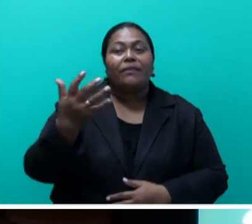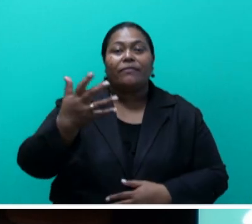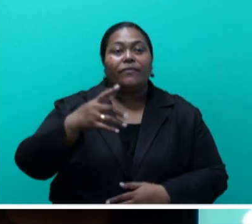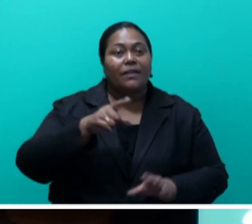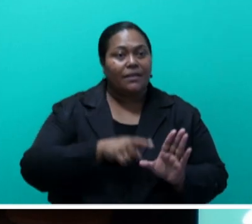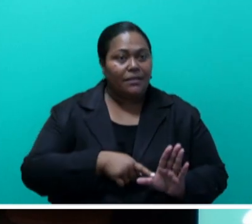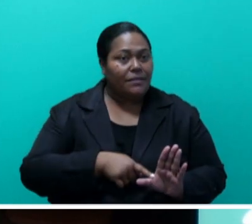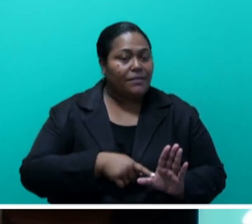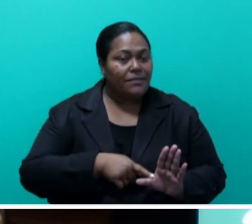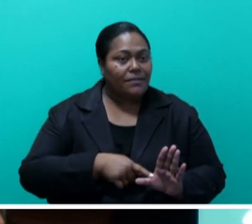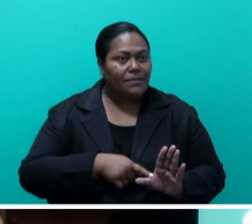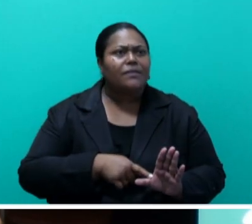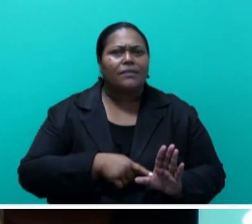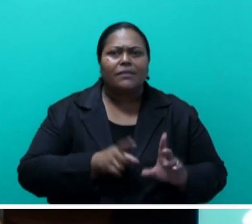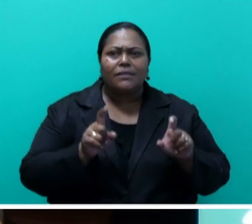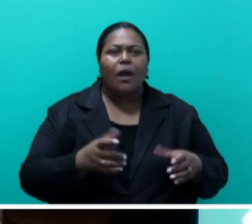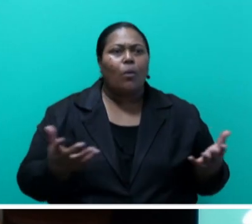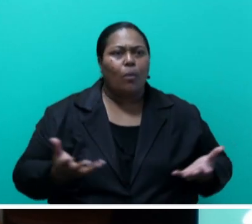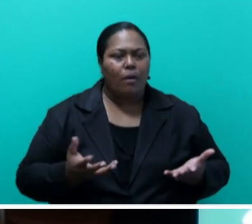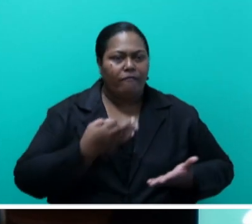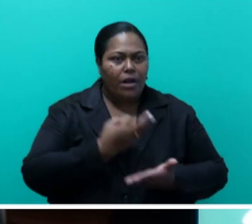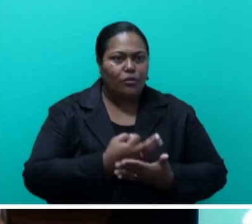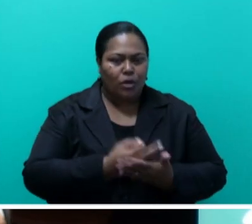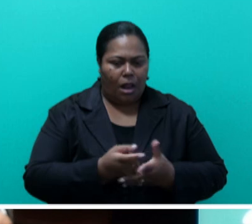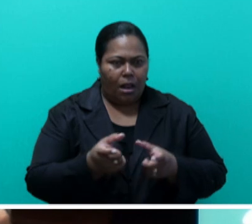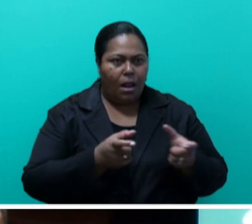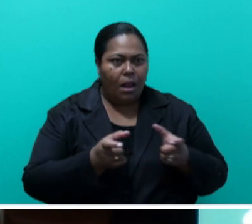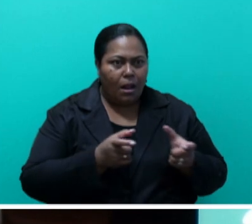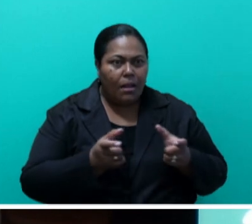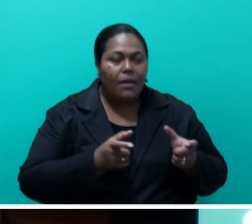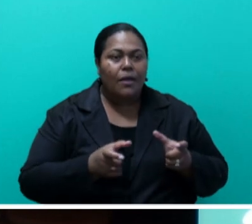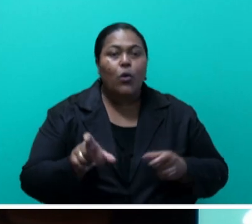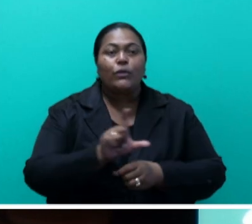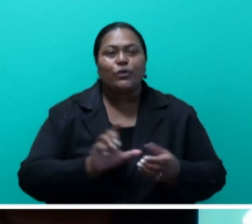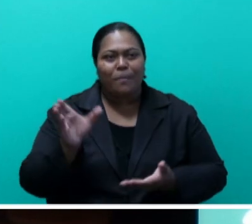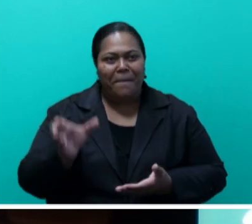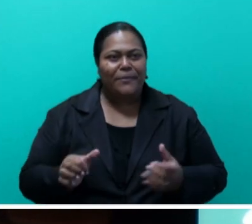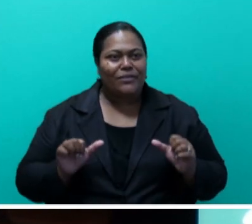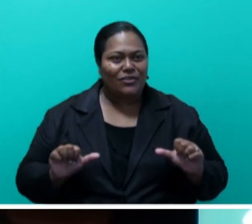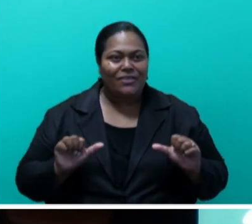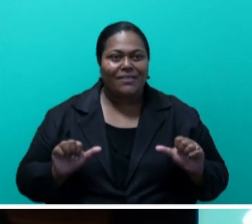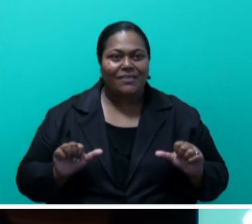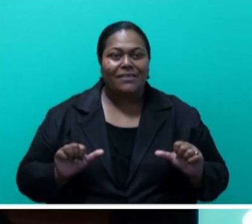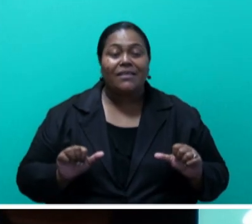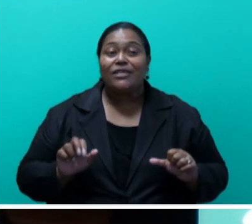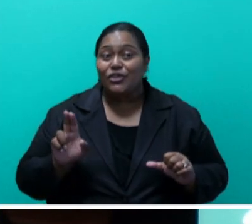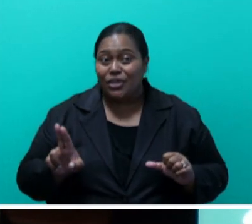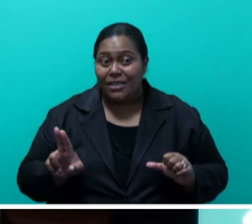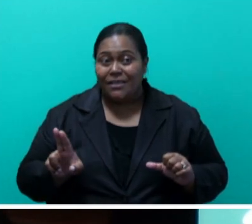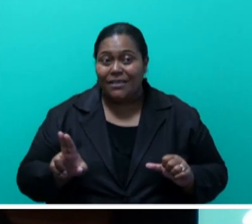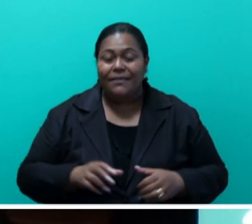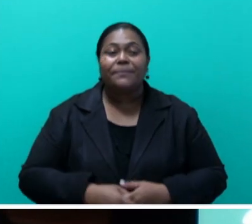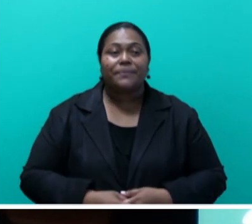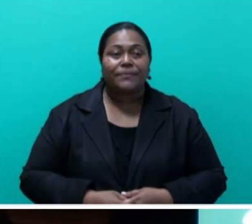years of which she spent in financial regulation and consumer protection. She, in our view,